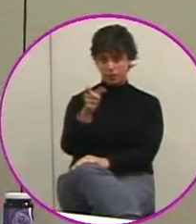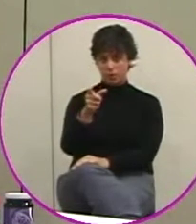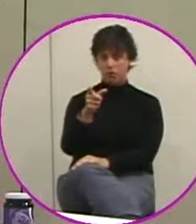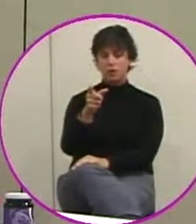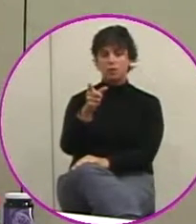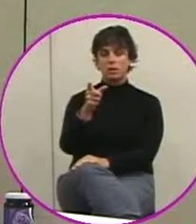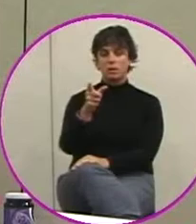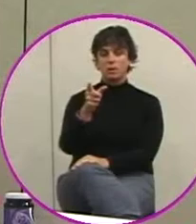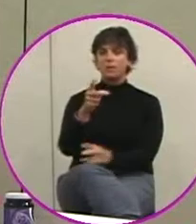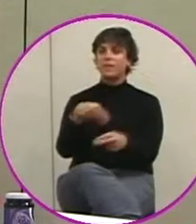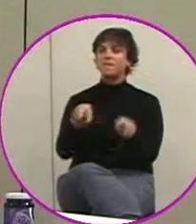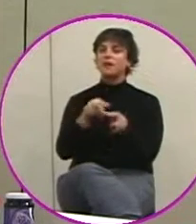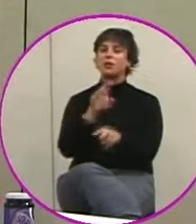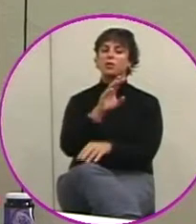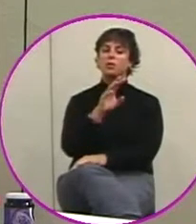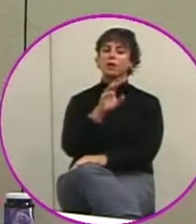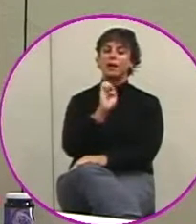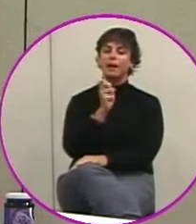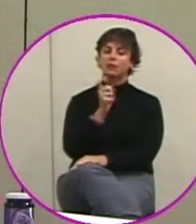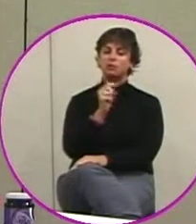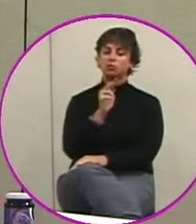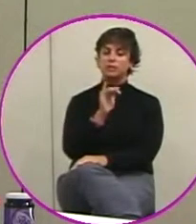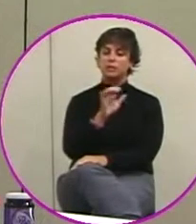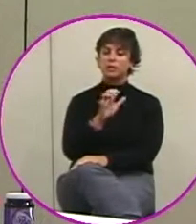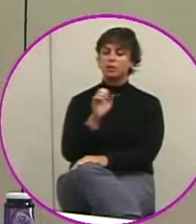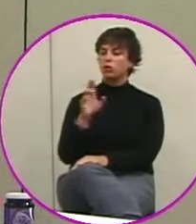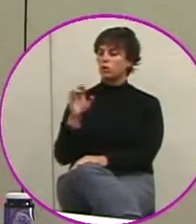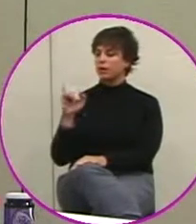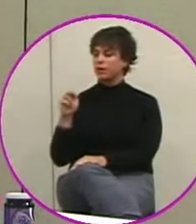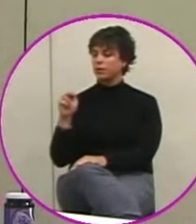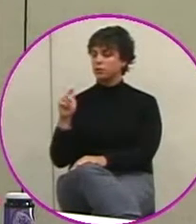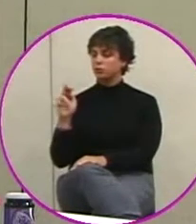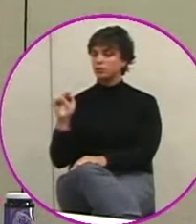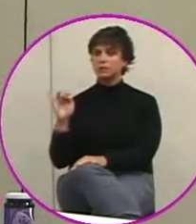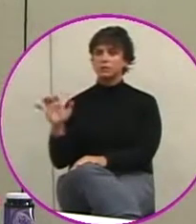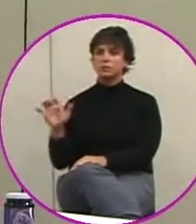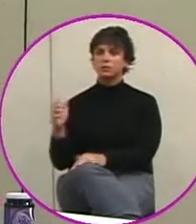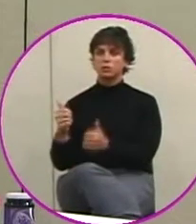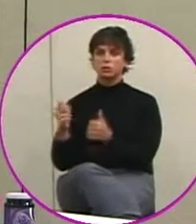is the value intrinsic or extrinsic?